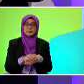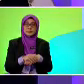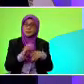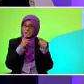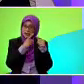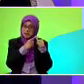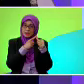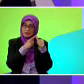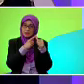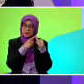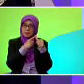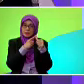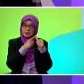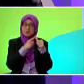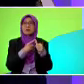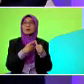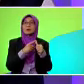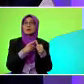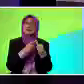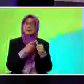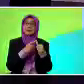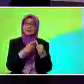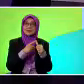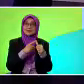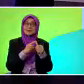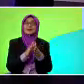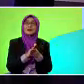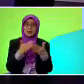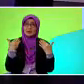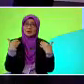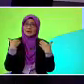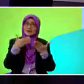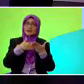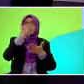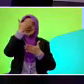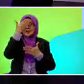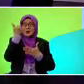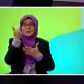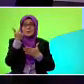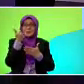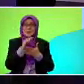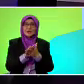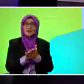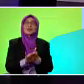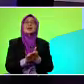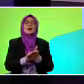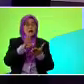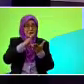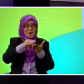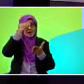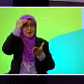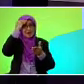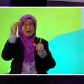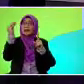is, I forgot. Yes. Before we proceed, Irfan, you didn't remind me. what is the learning outcomes, teacher?